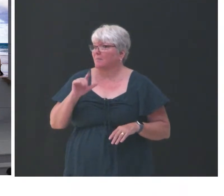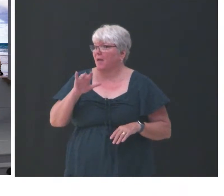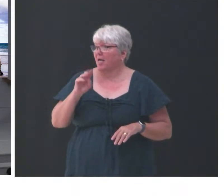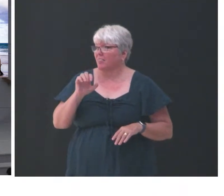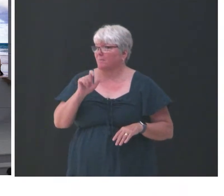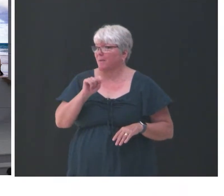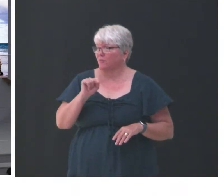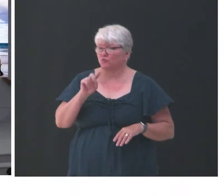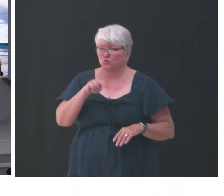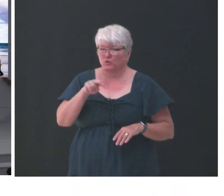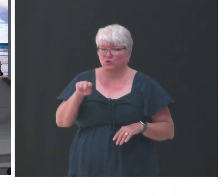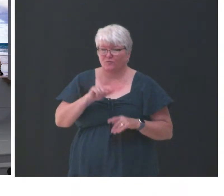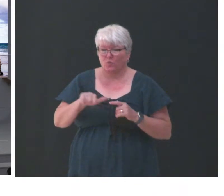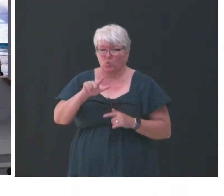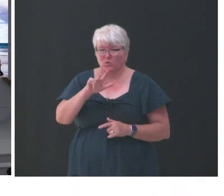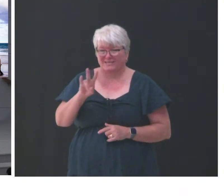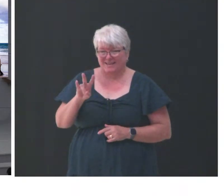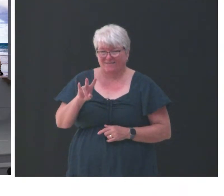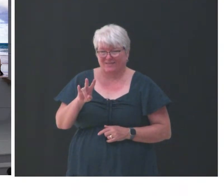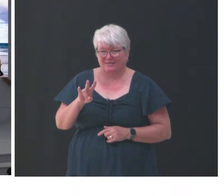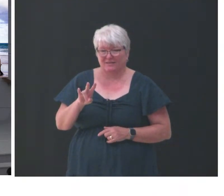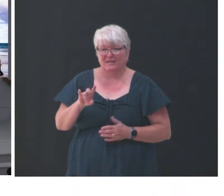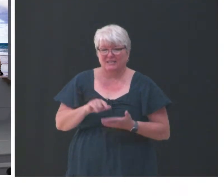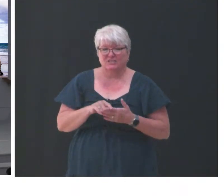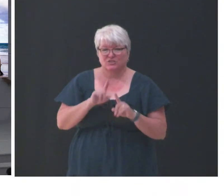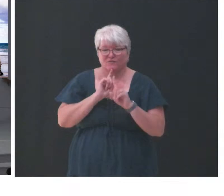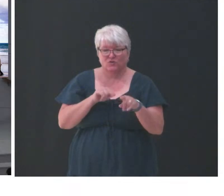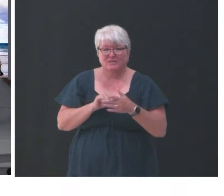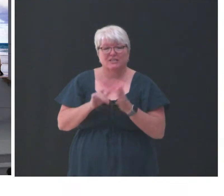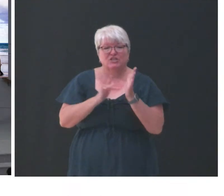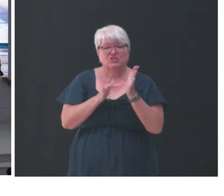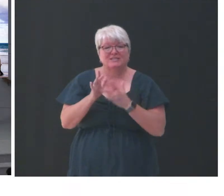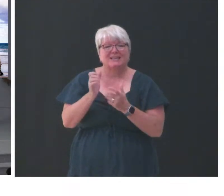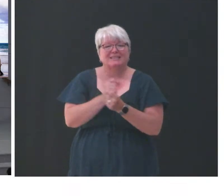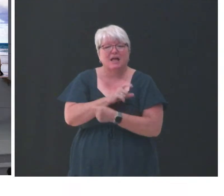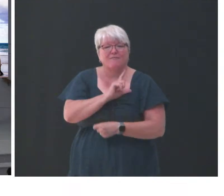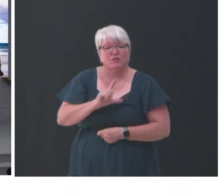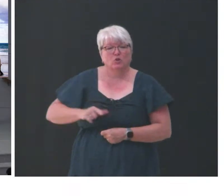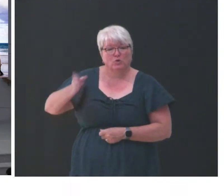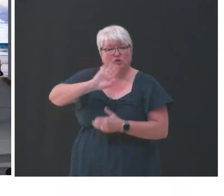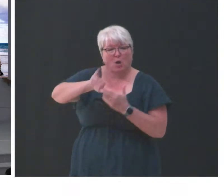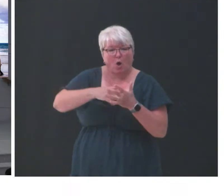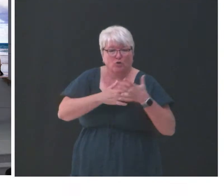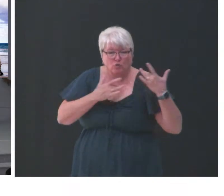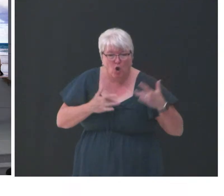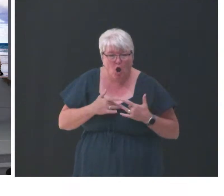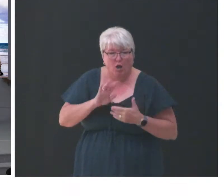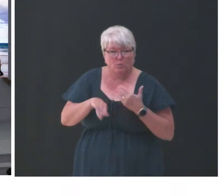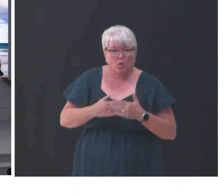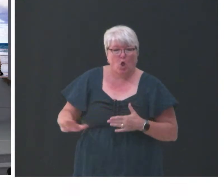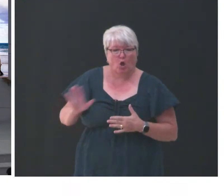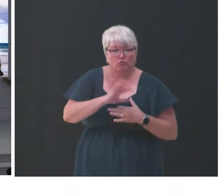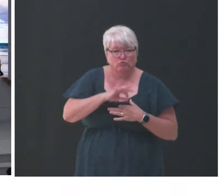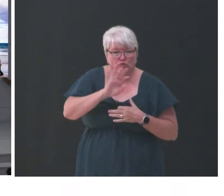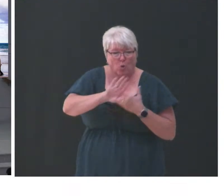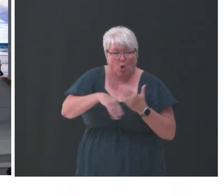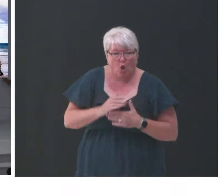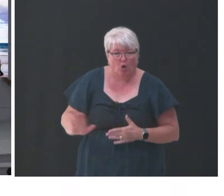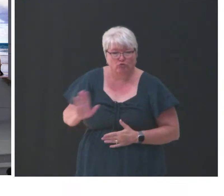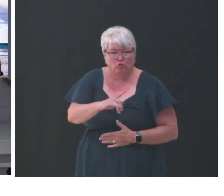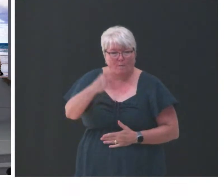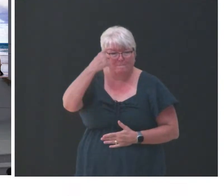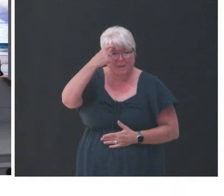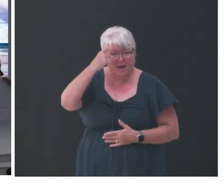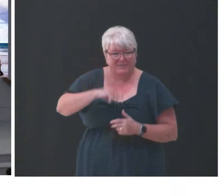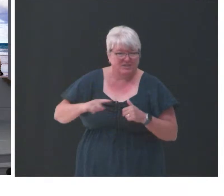well. It's the verse, the greatest commandment verse, when Jesus says you should love the Lord your God with all your heart and with all your soul and with all your mind. This is